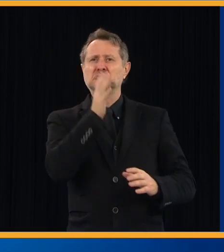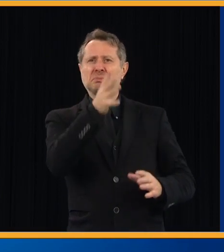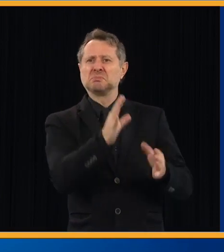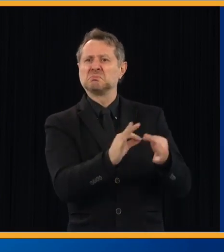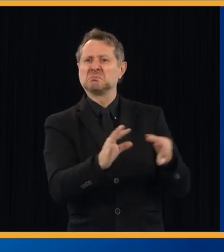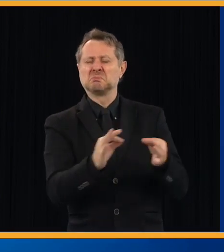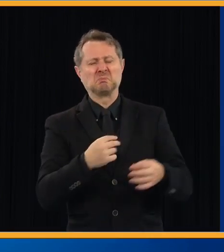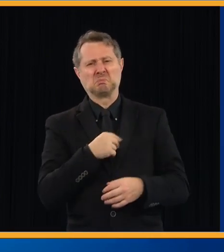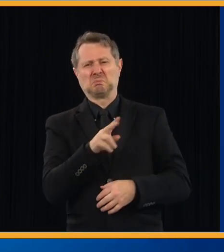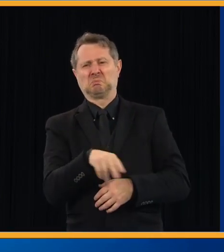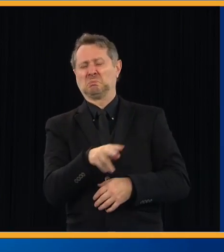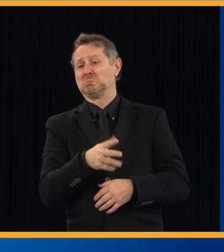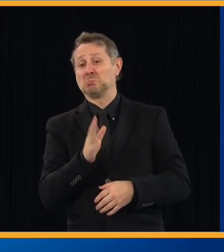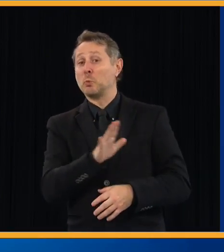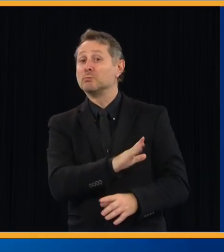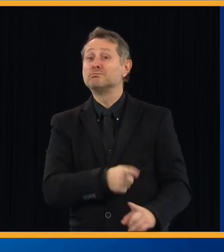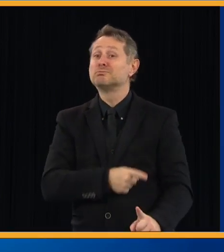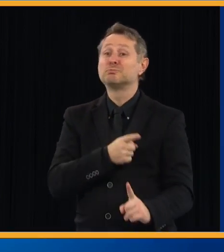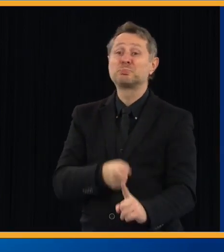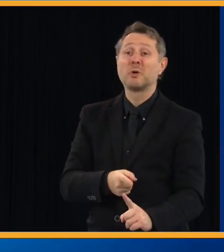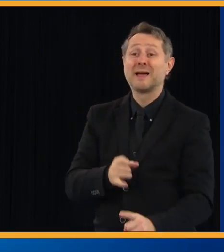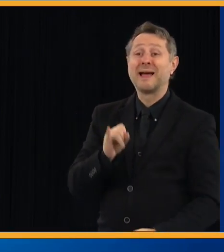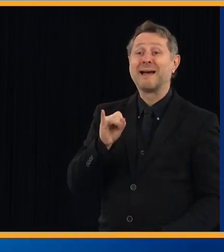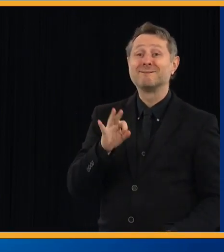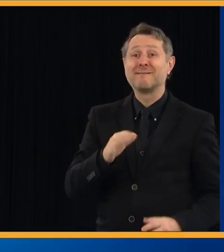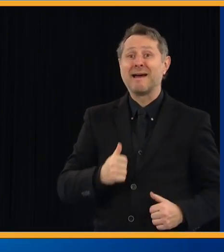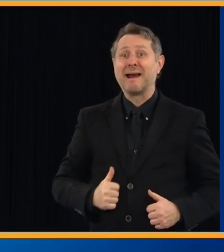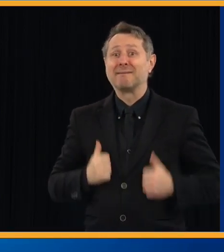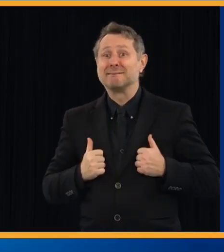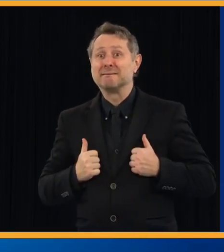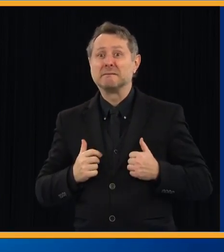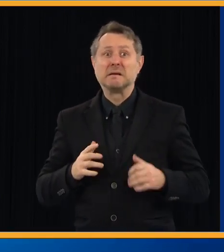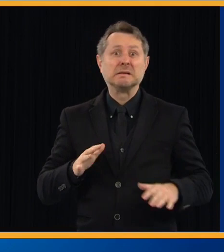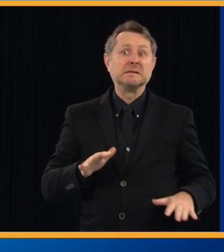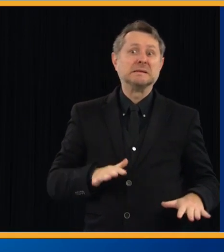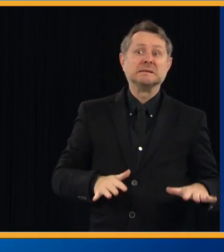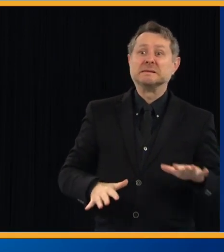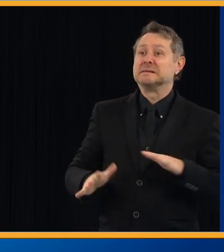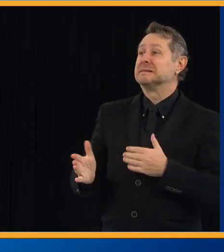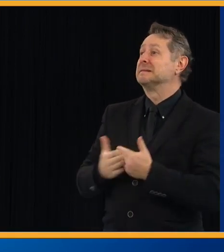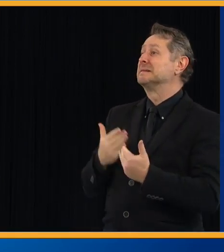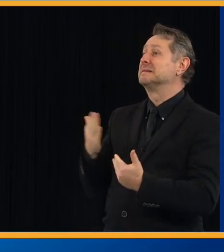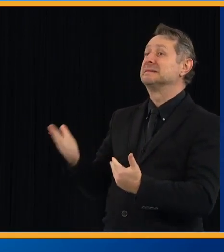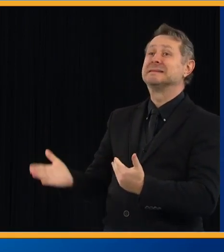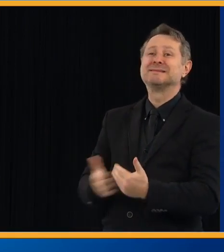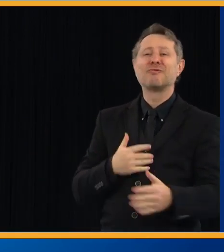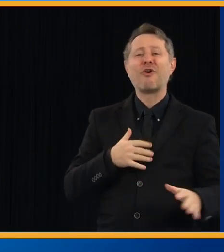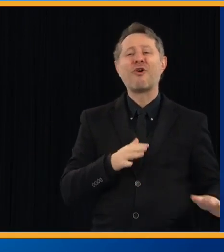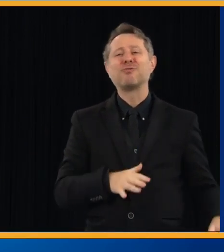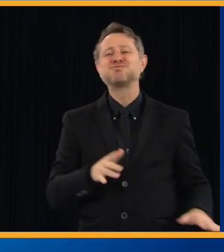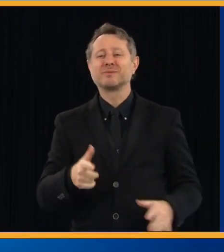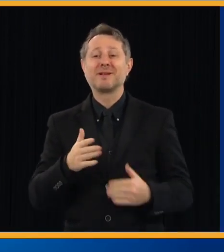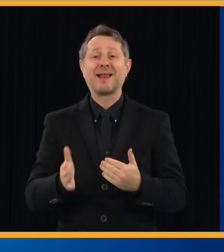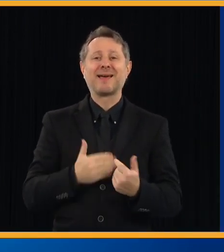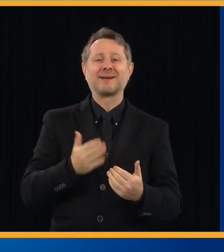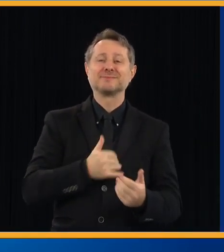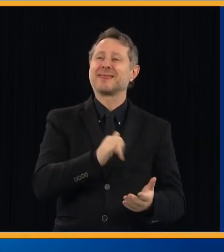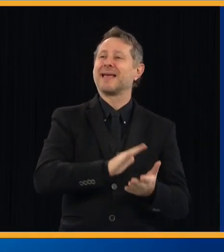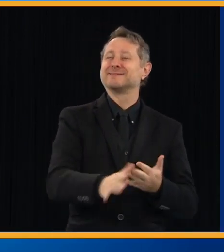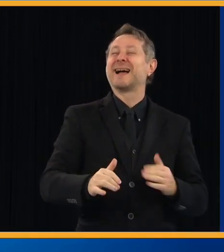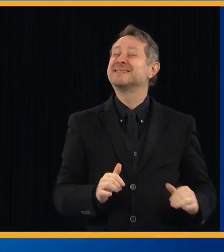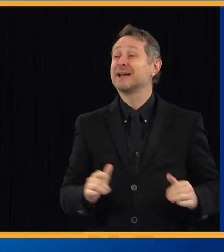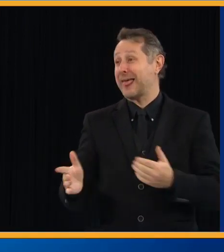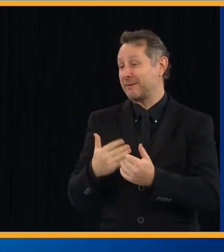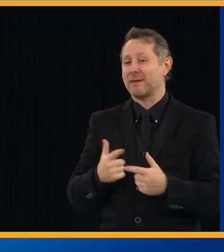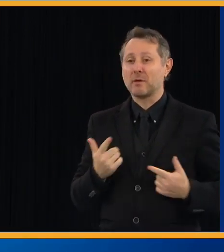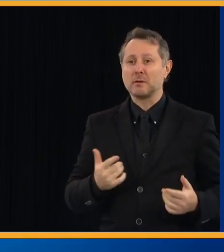easy to be nice and kind and affable when everything is easy. You really get to see